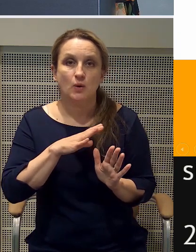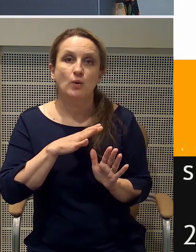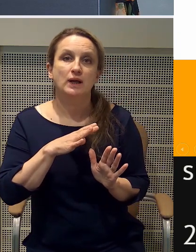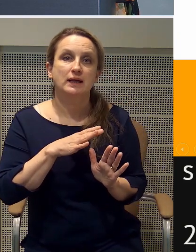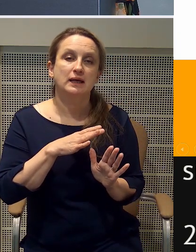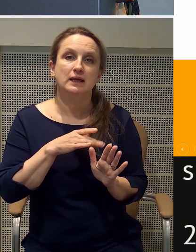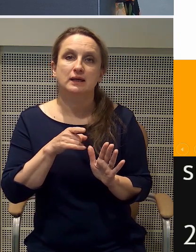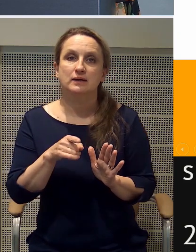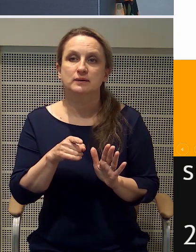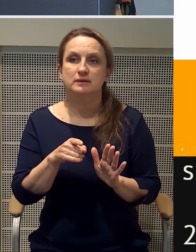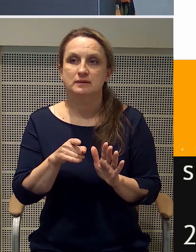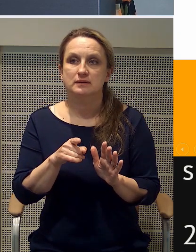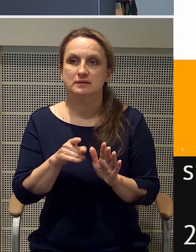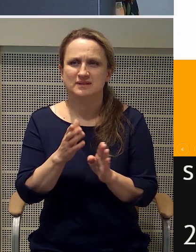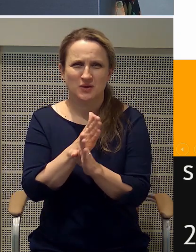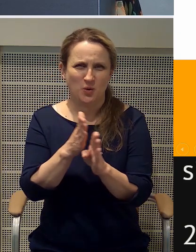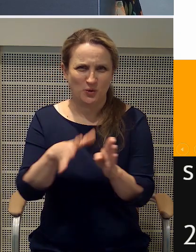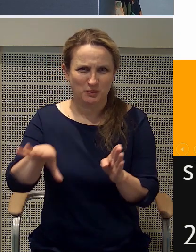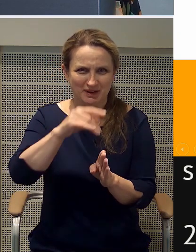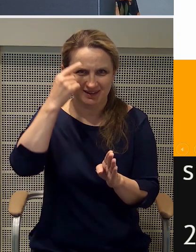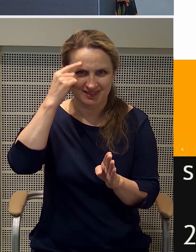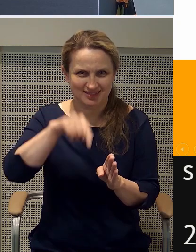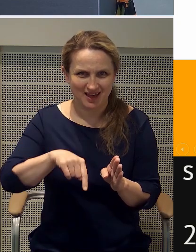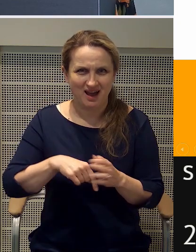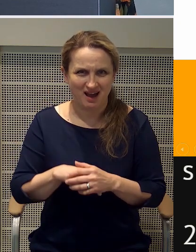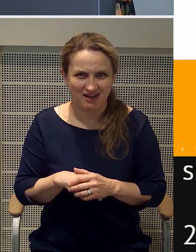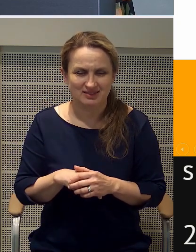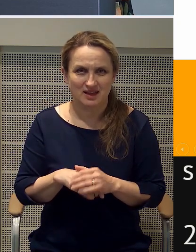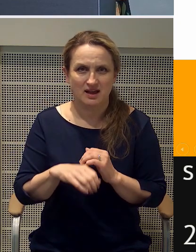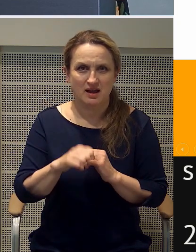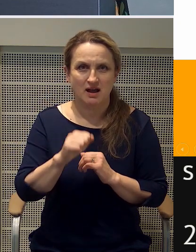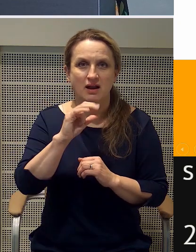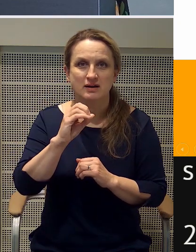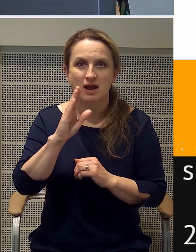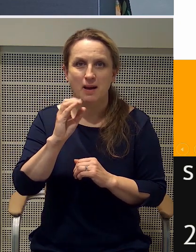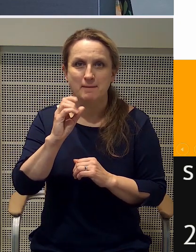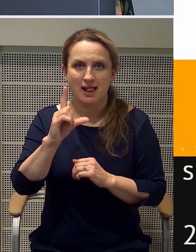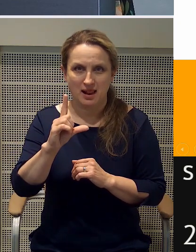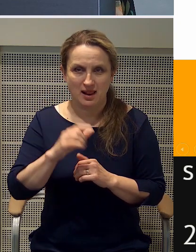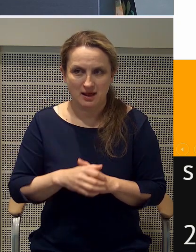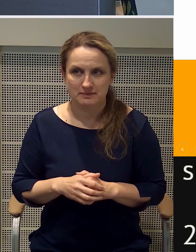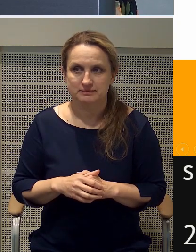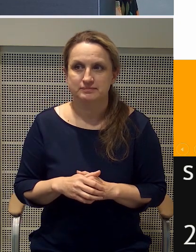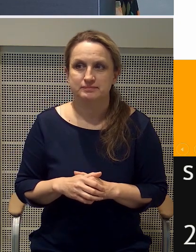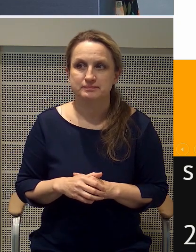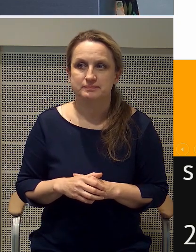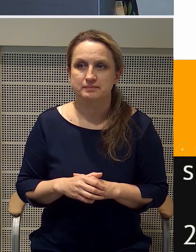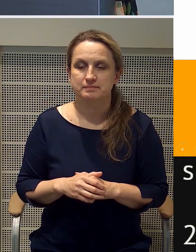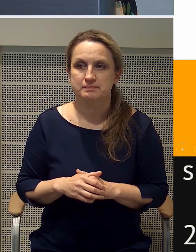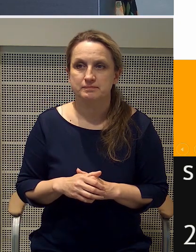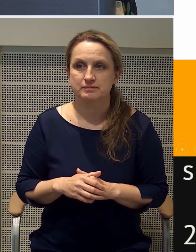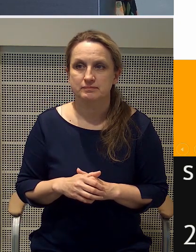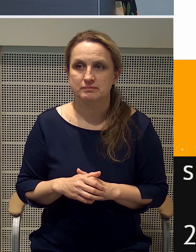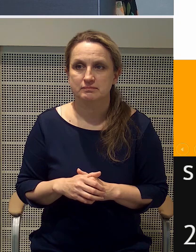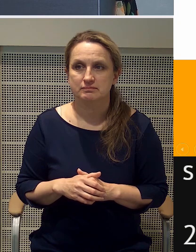Then in 2019, this is a very famous case in Estonia, the